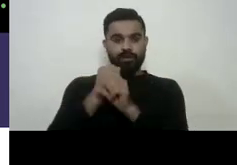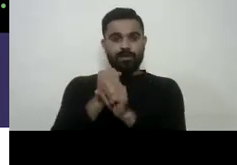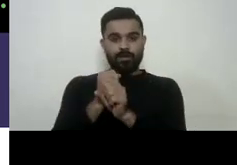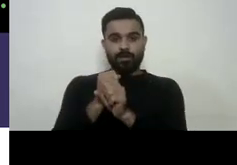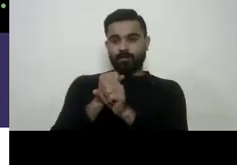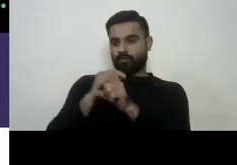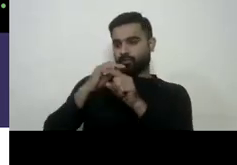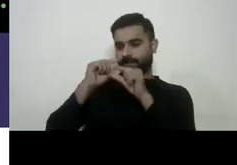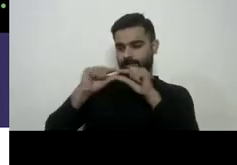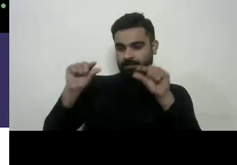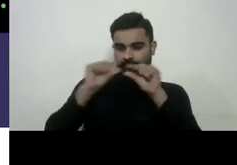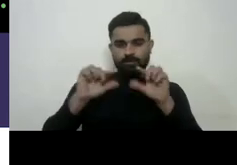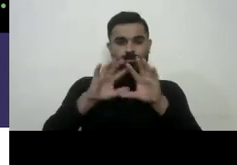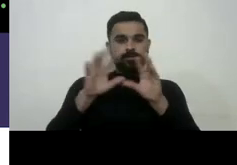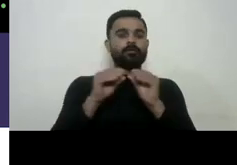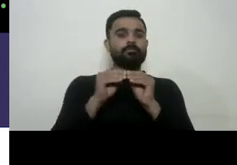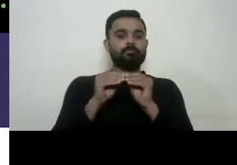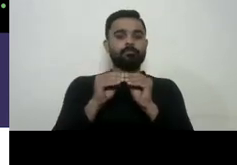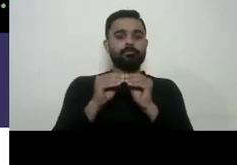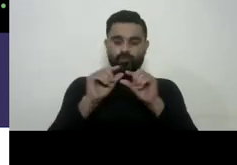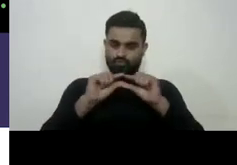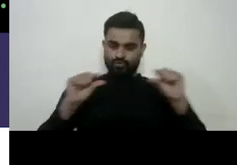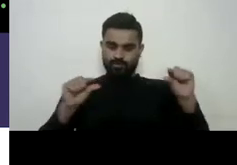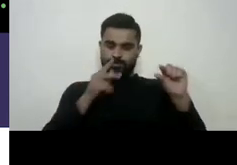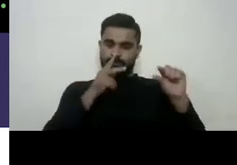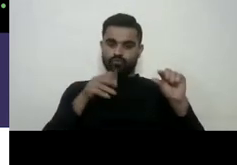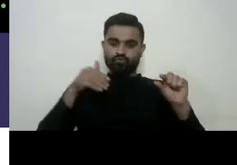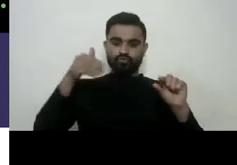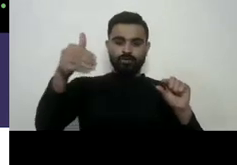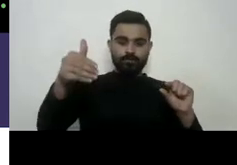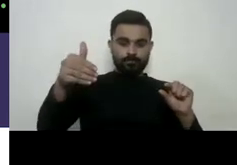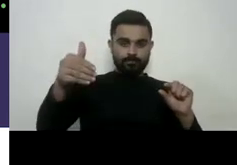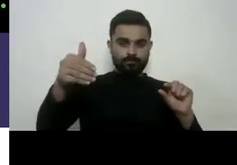This is a whole class activity, so students can just tell the sentences to the teacher.